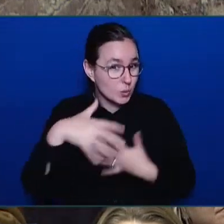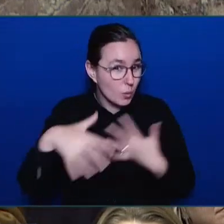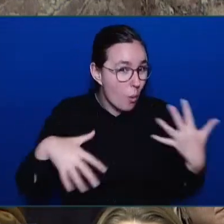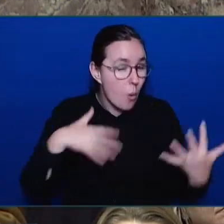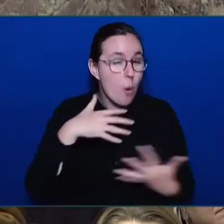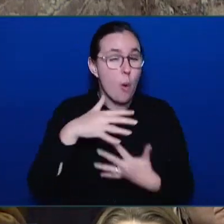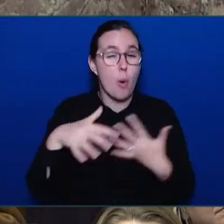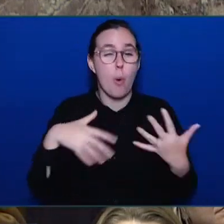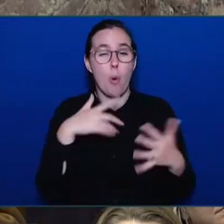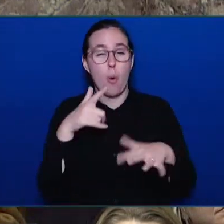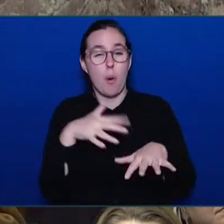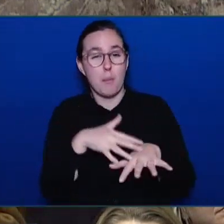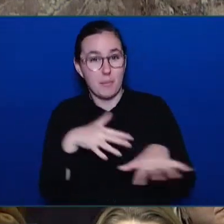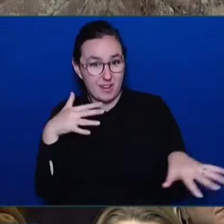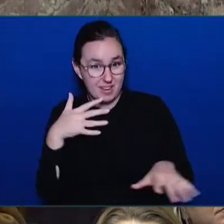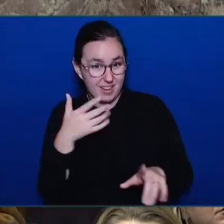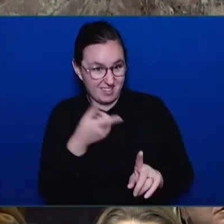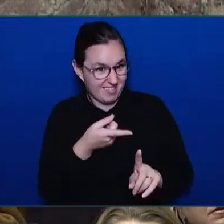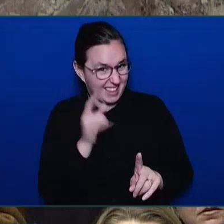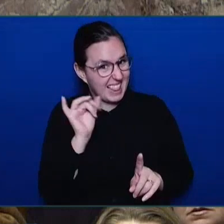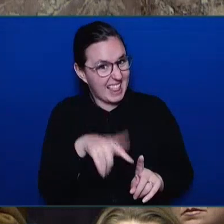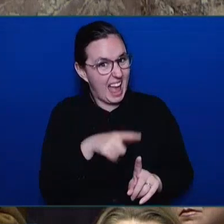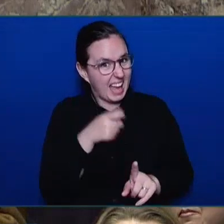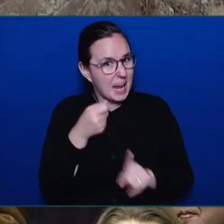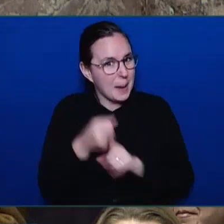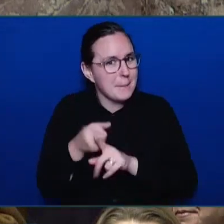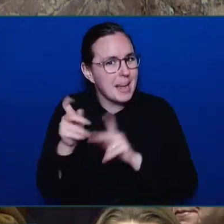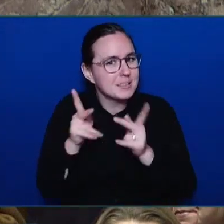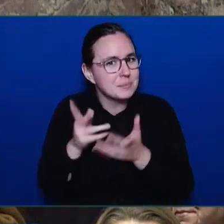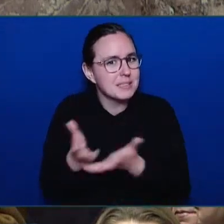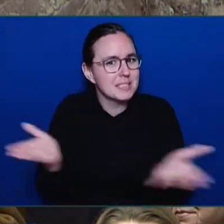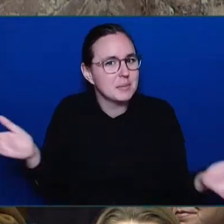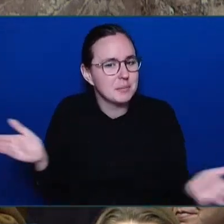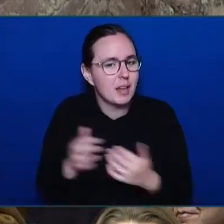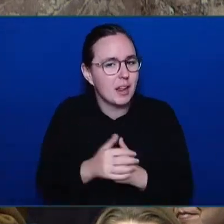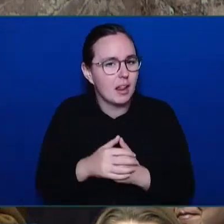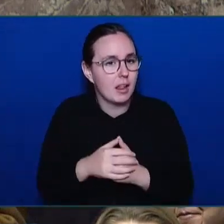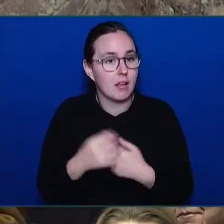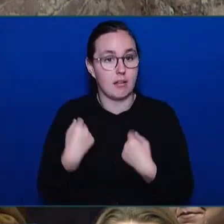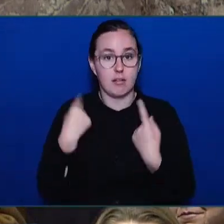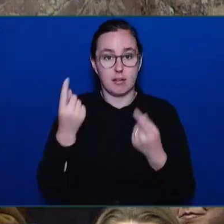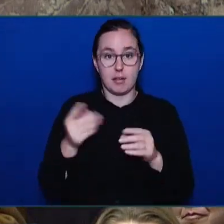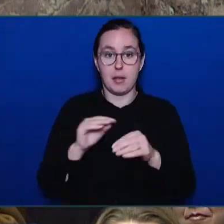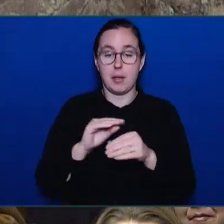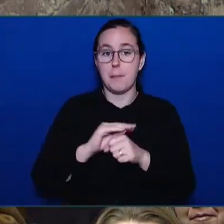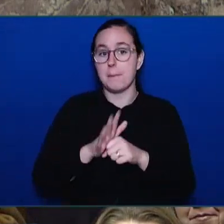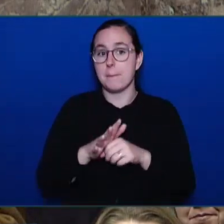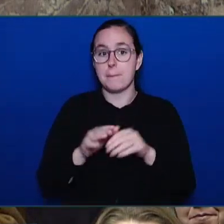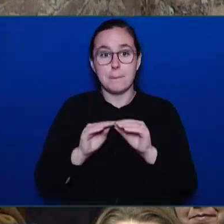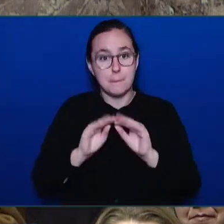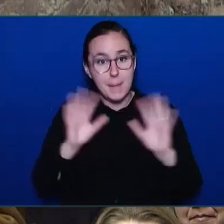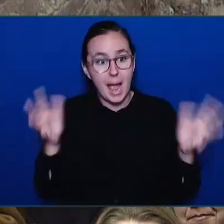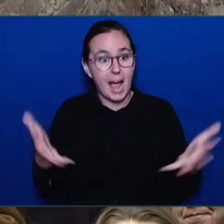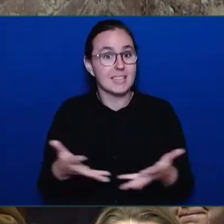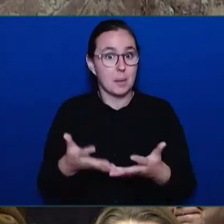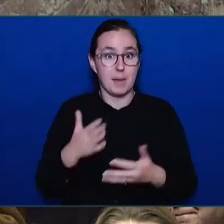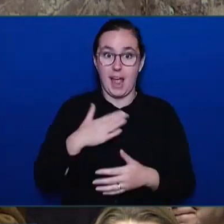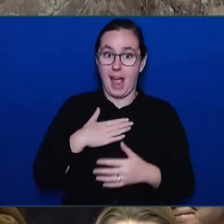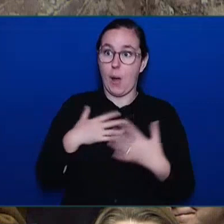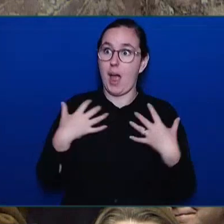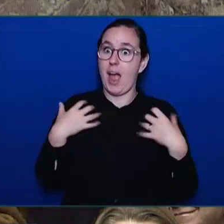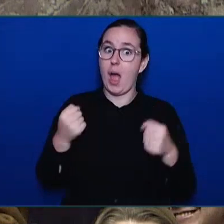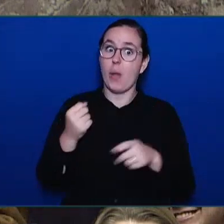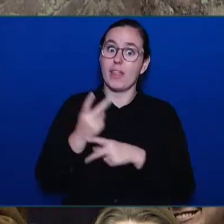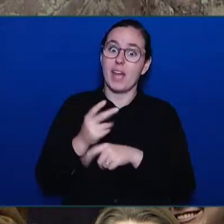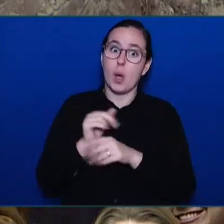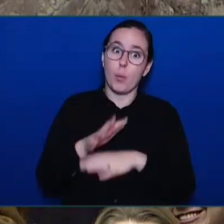is extraordinary work by healthcare workers. There are more net, 70 more working, for example, at Royal Inland Hospital